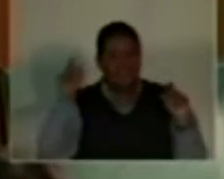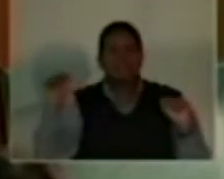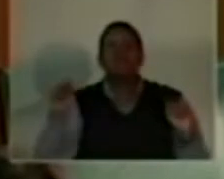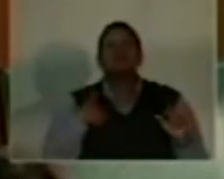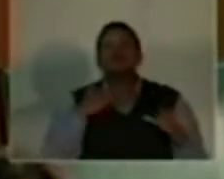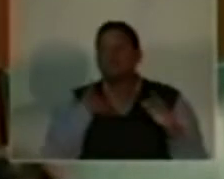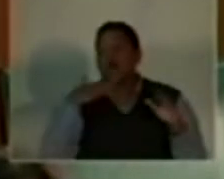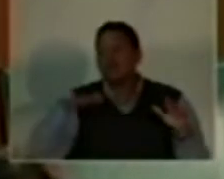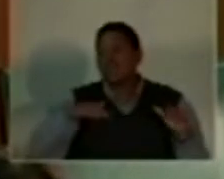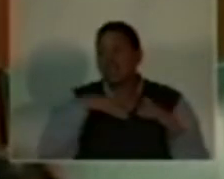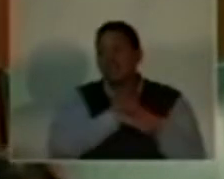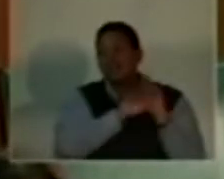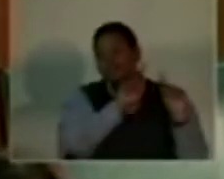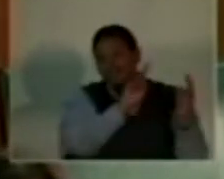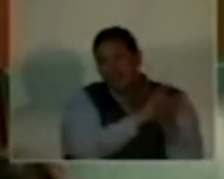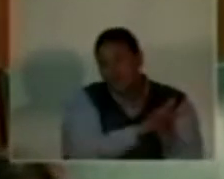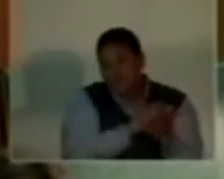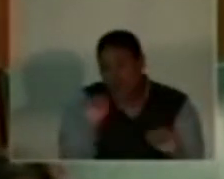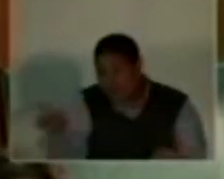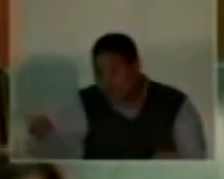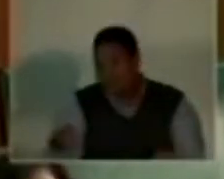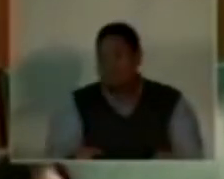my child into X school?